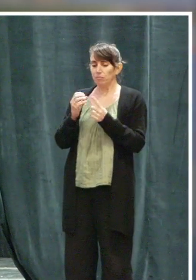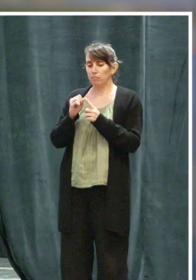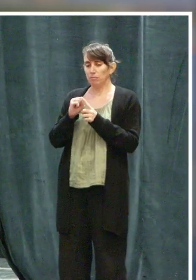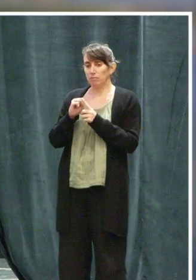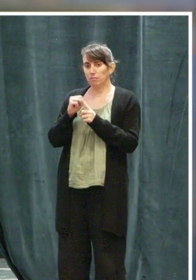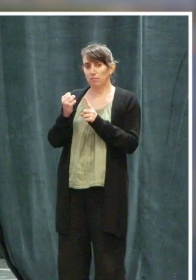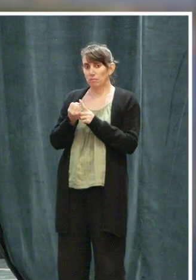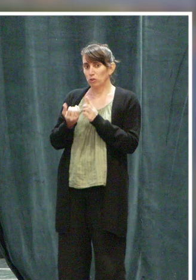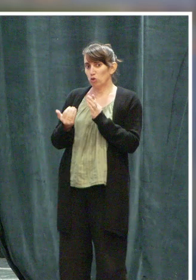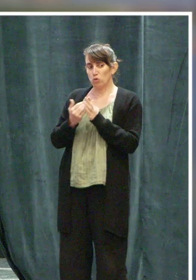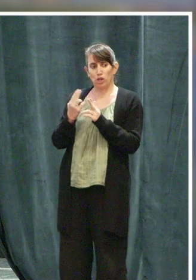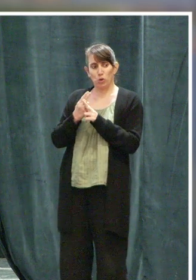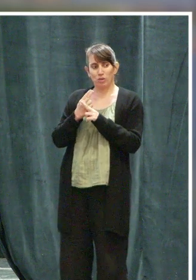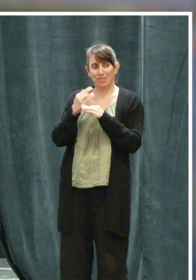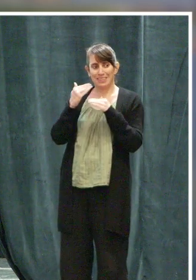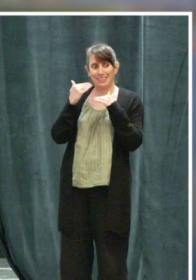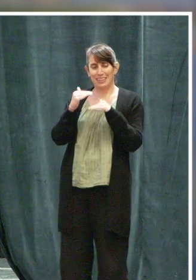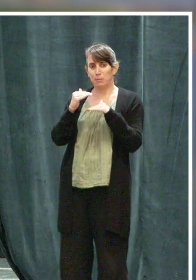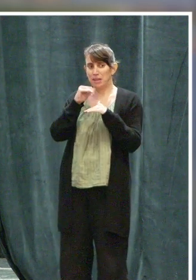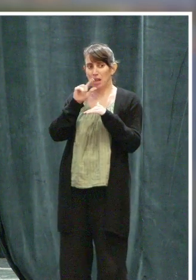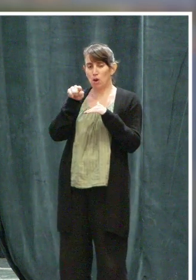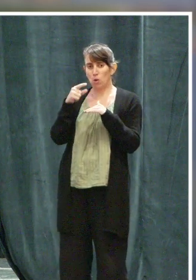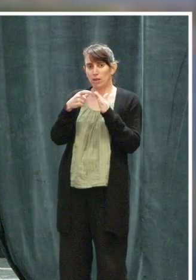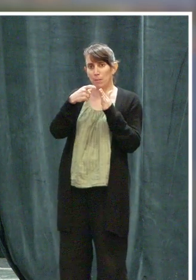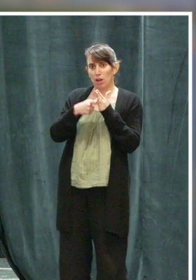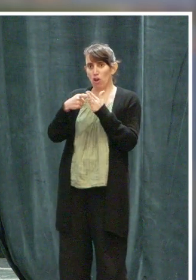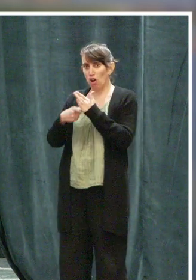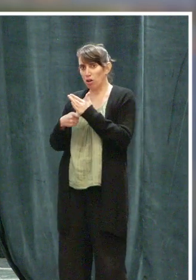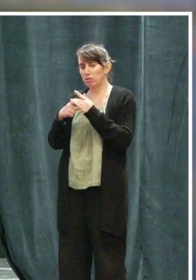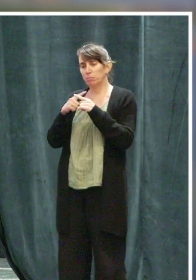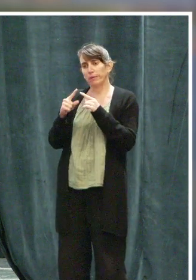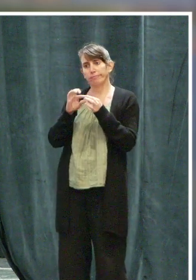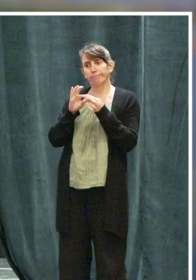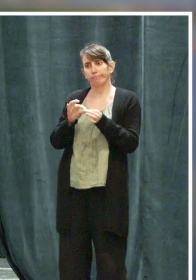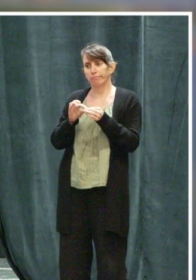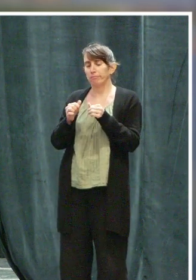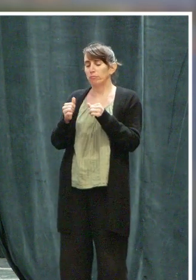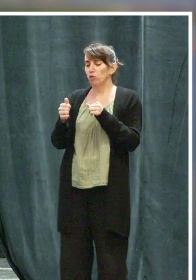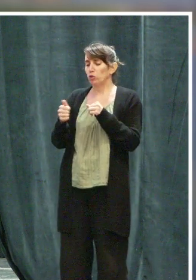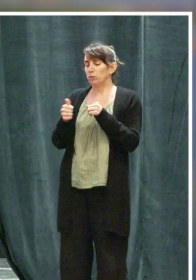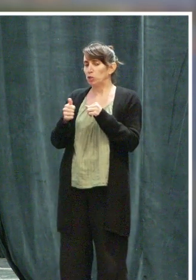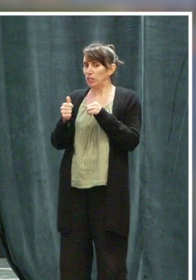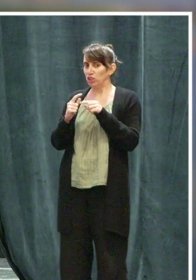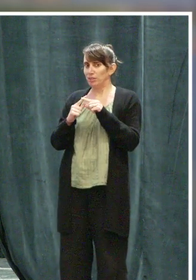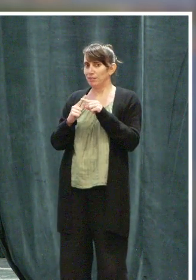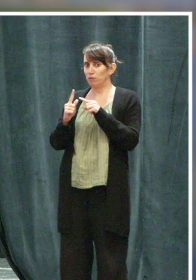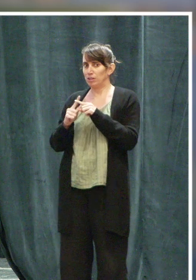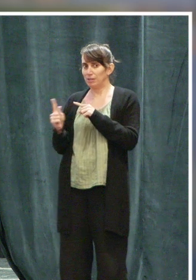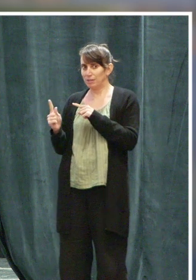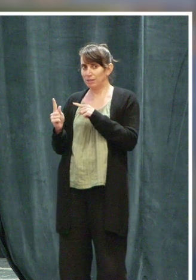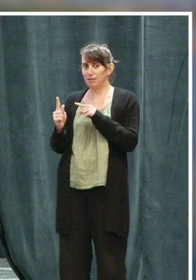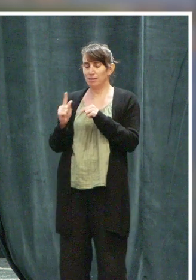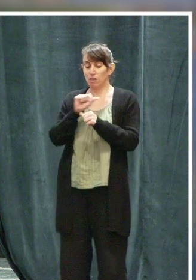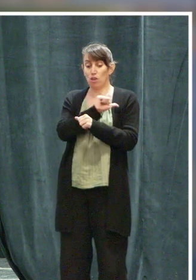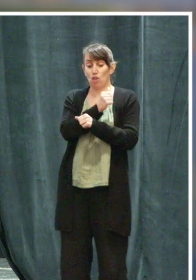actually limited not by cost per se, but by storage site and by transportation differences. The authority has a depot